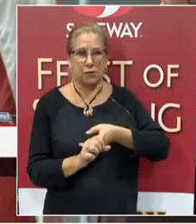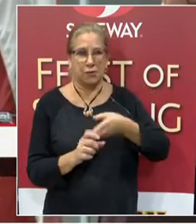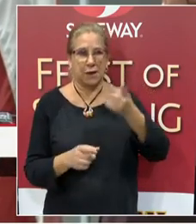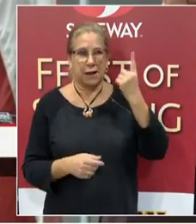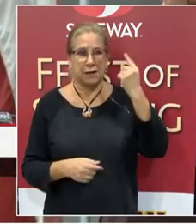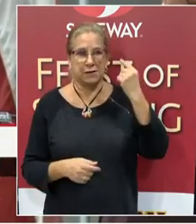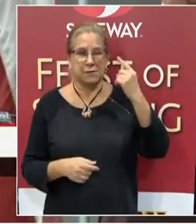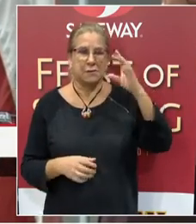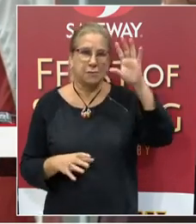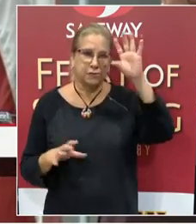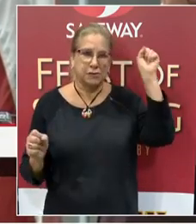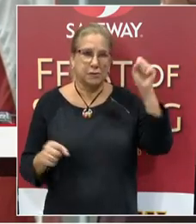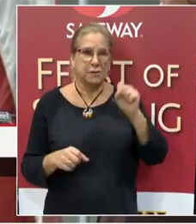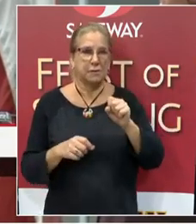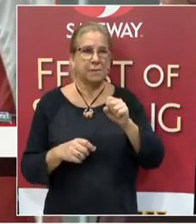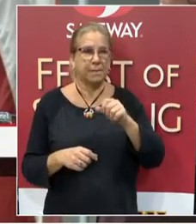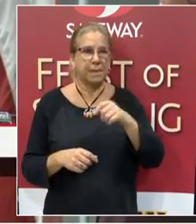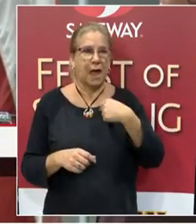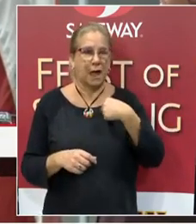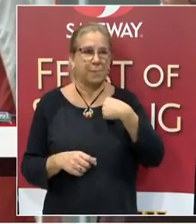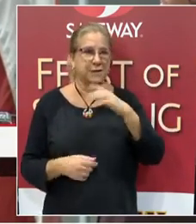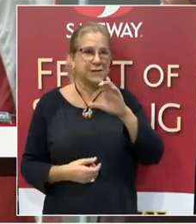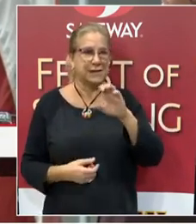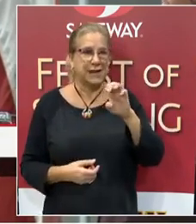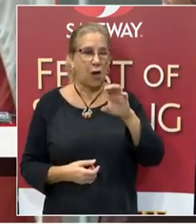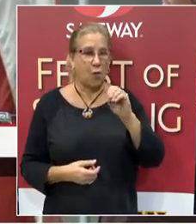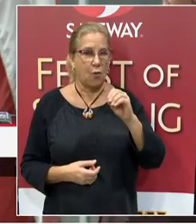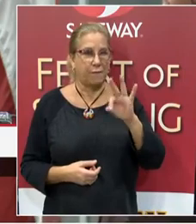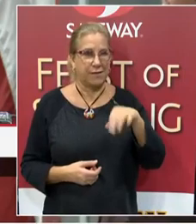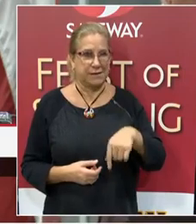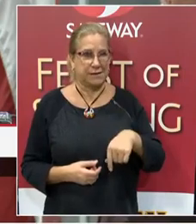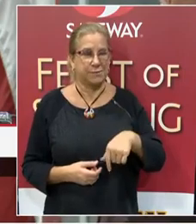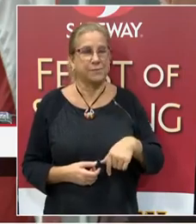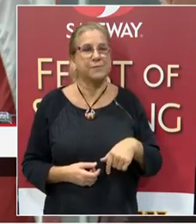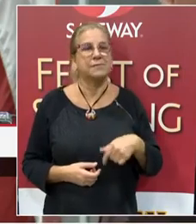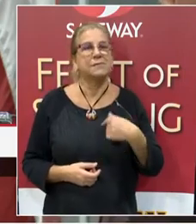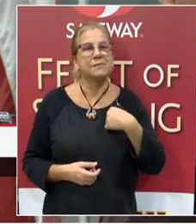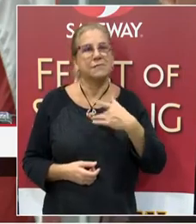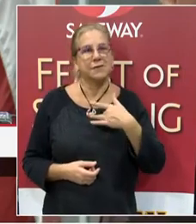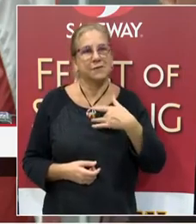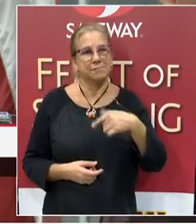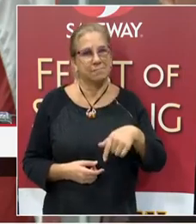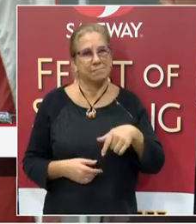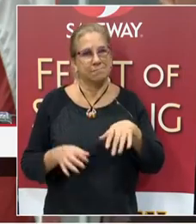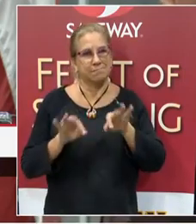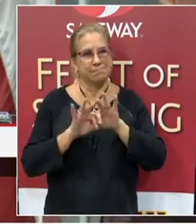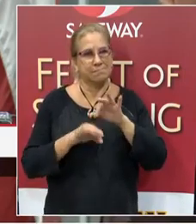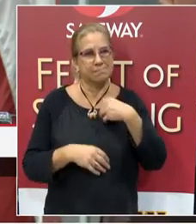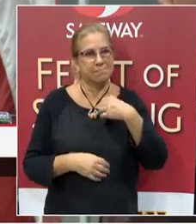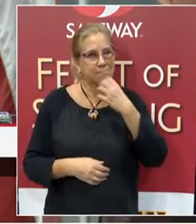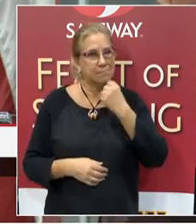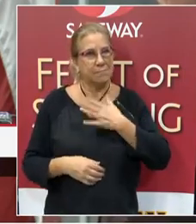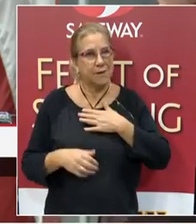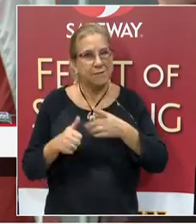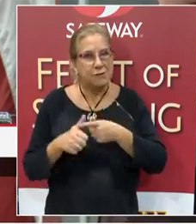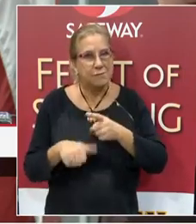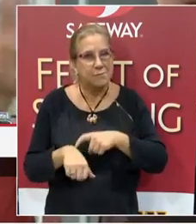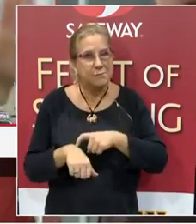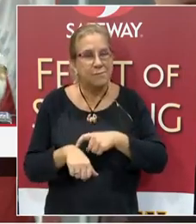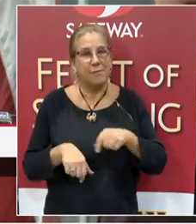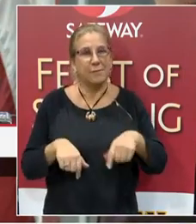very special place in my heart for a few reasons. It was my first event, and my mother, who is 81 years